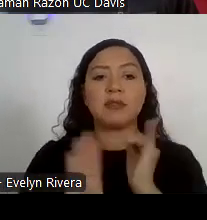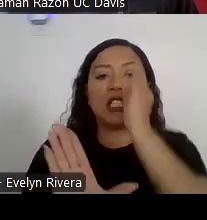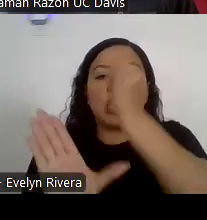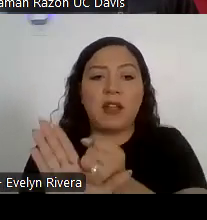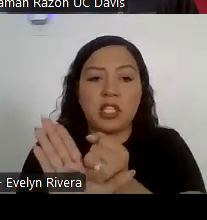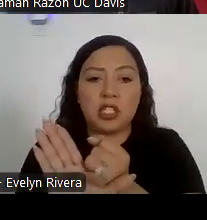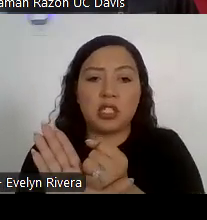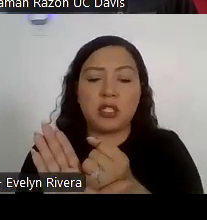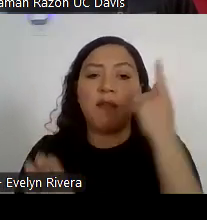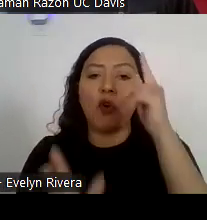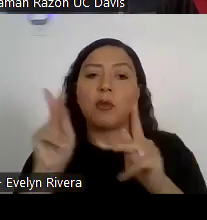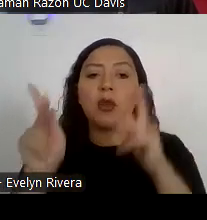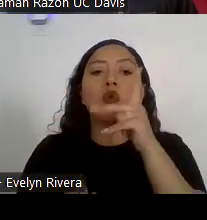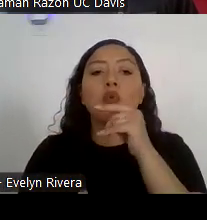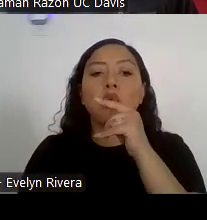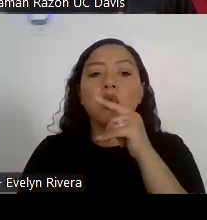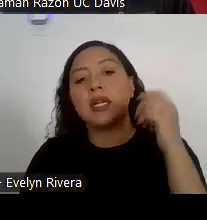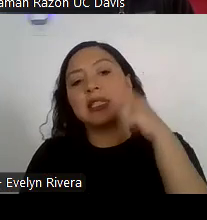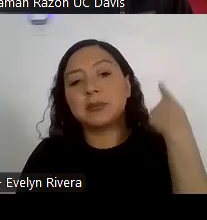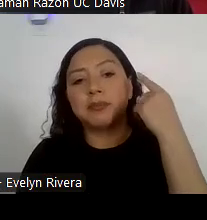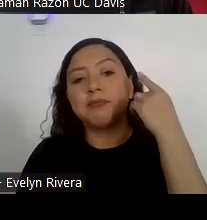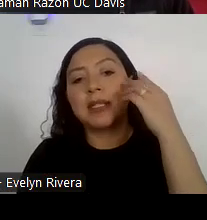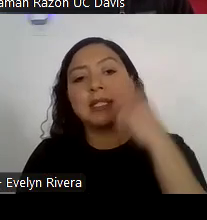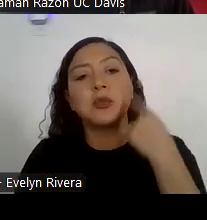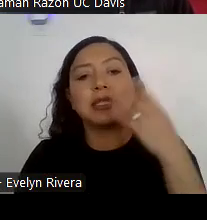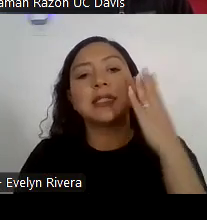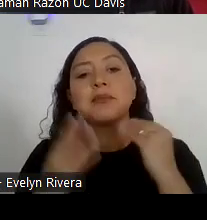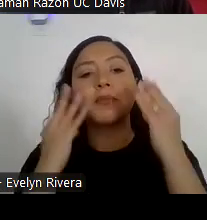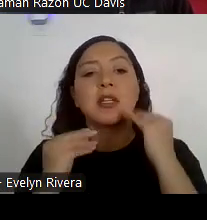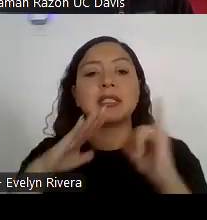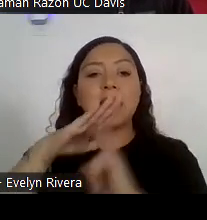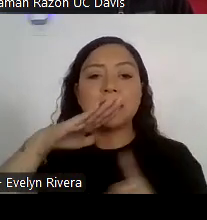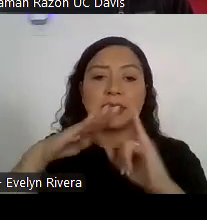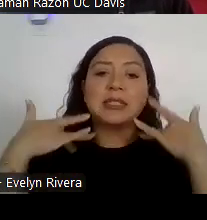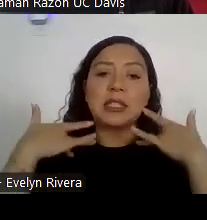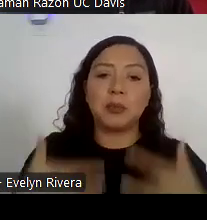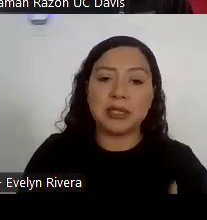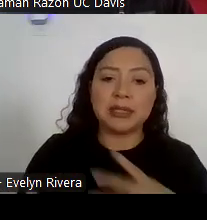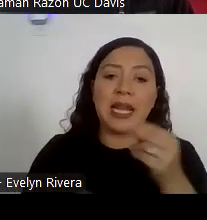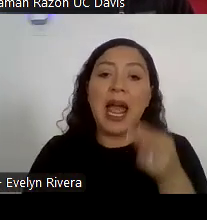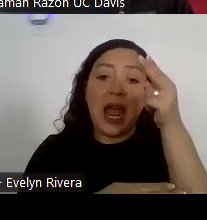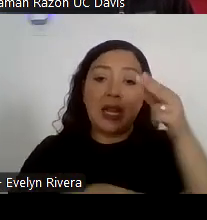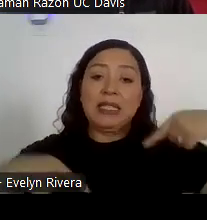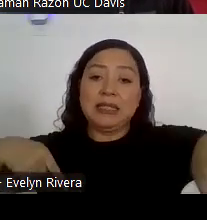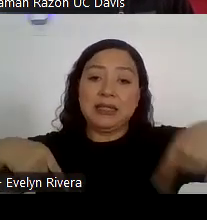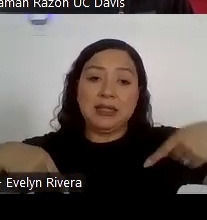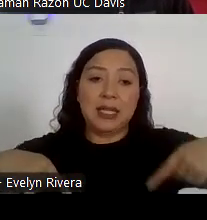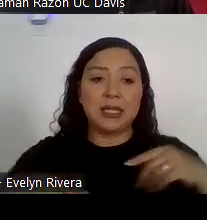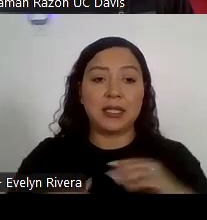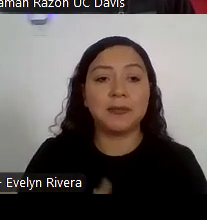a support system, getting them integrated into the community." So just a little taste. We have, a lot of data that we're working